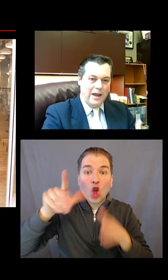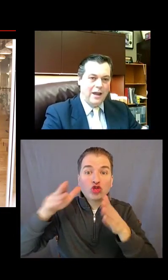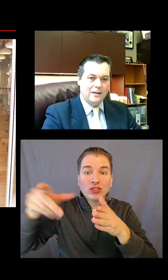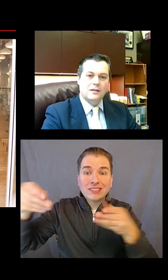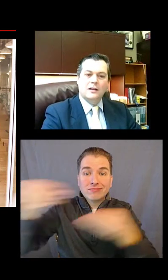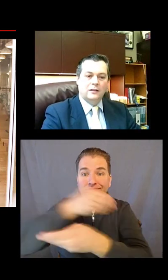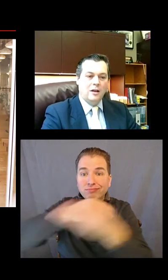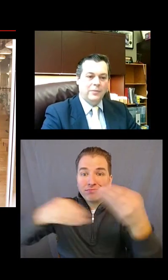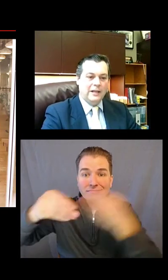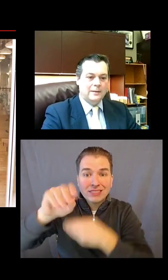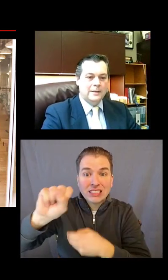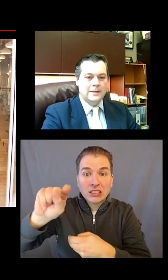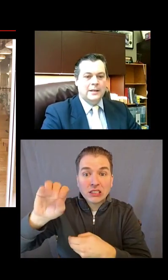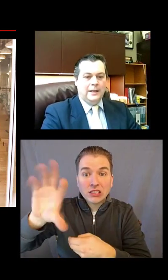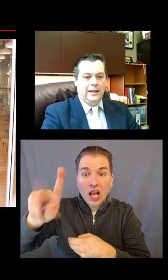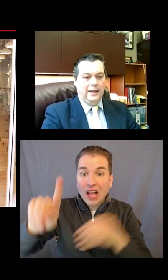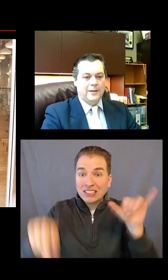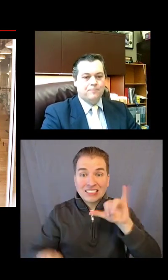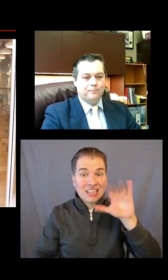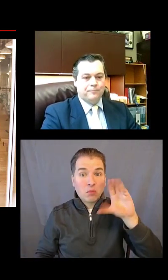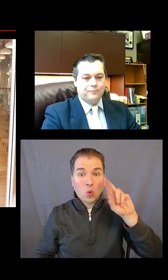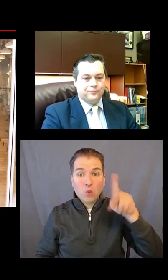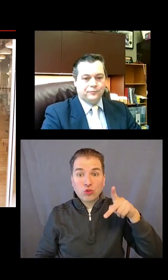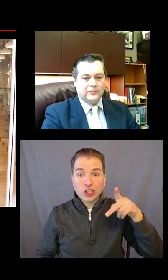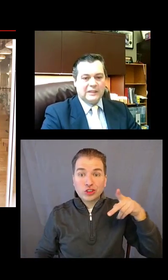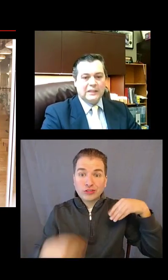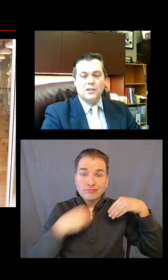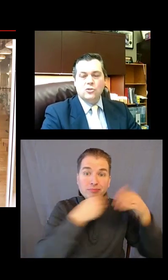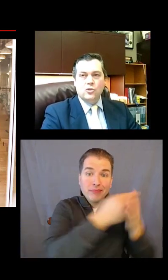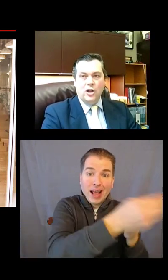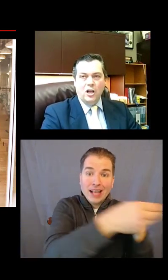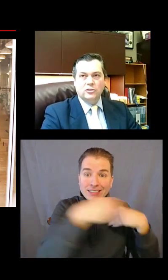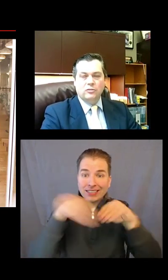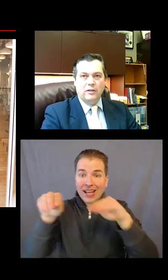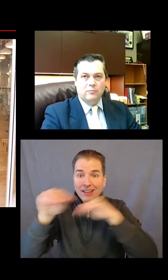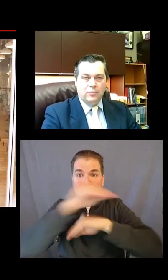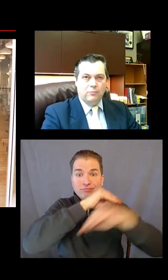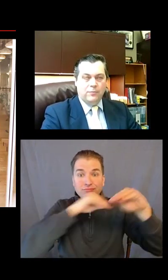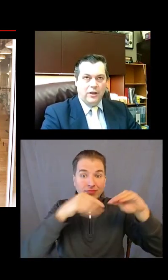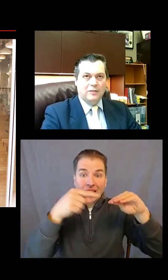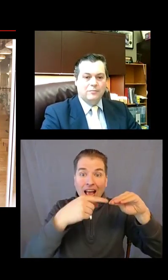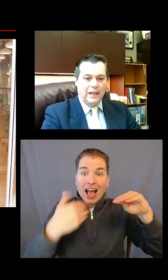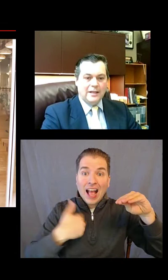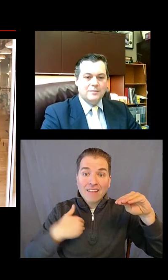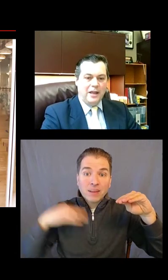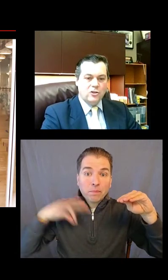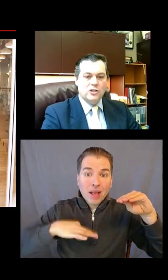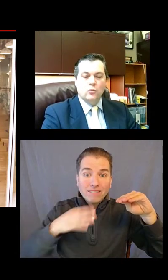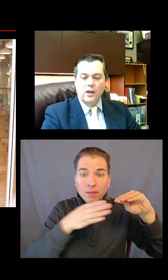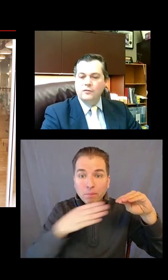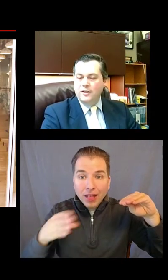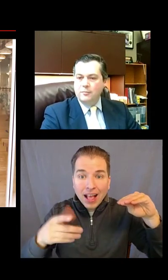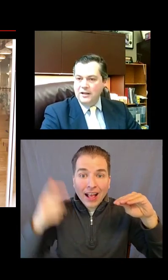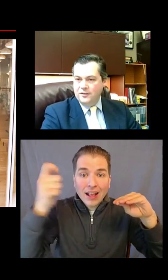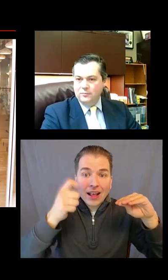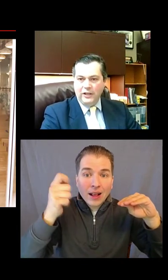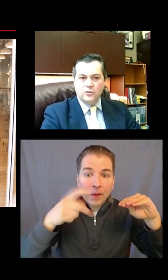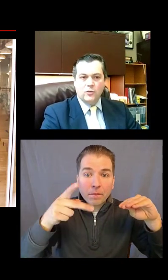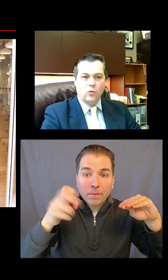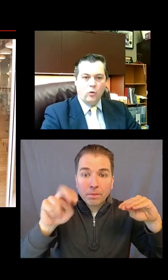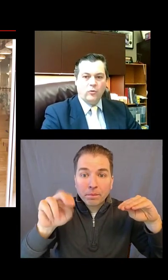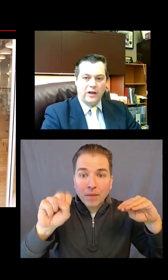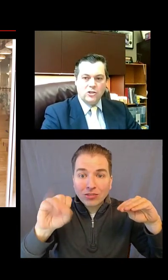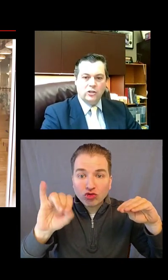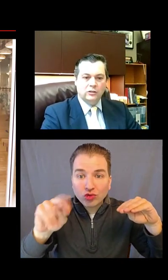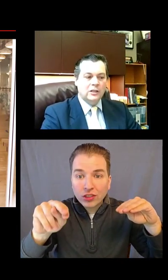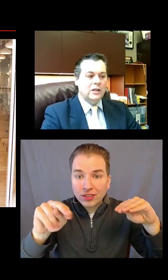stock, you're buying a company. And you can also put in place pension and welfare benefit plans